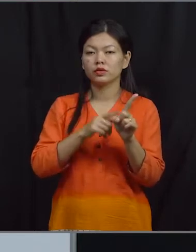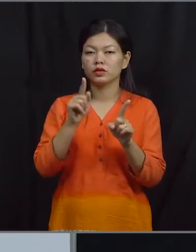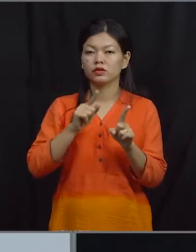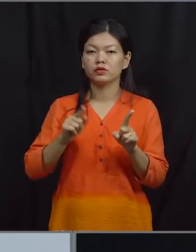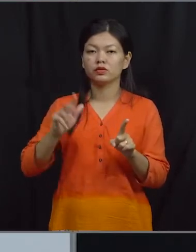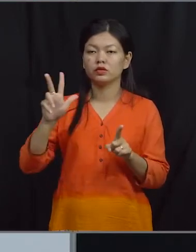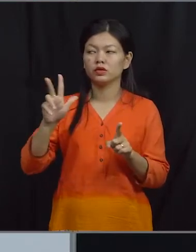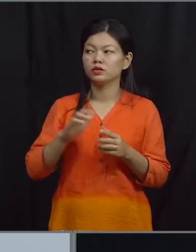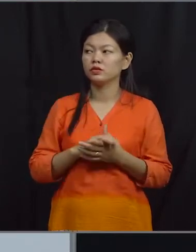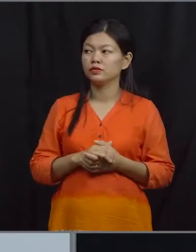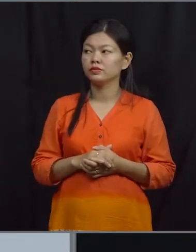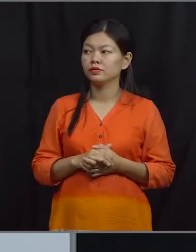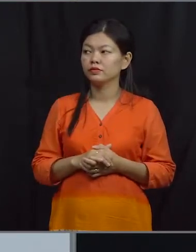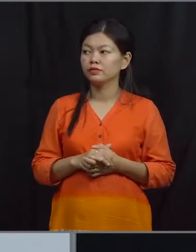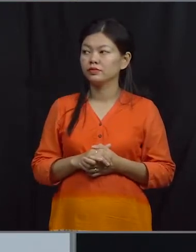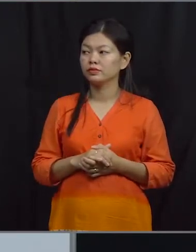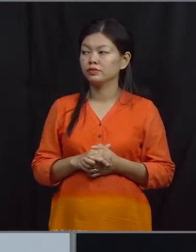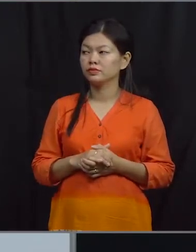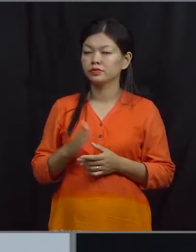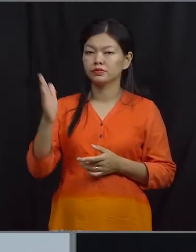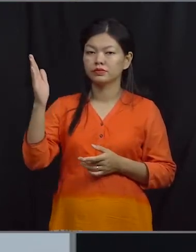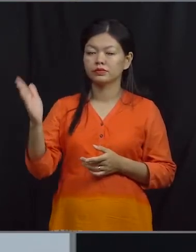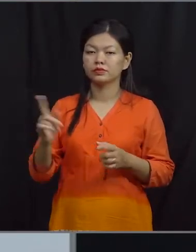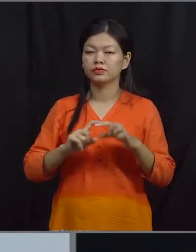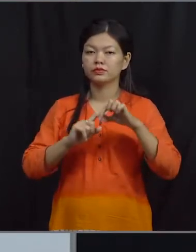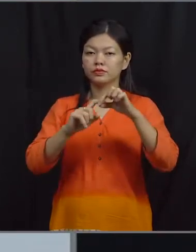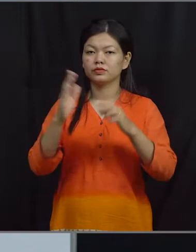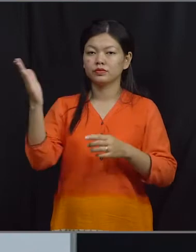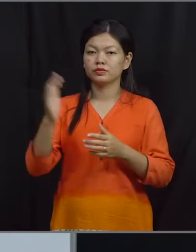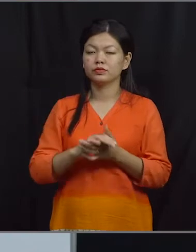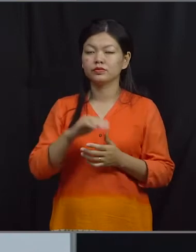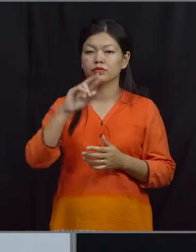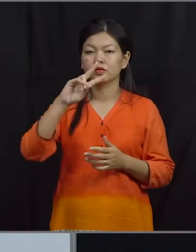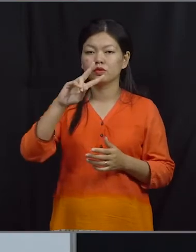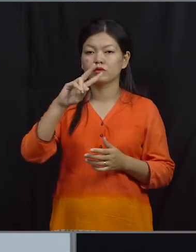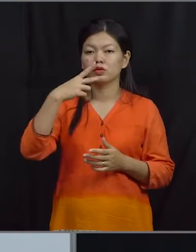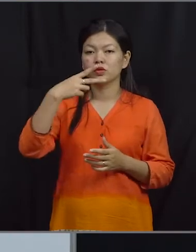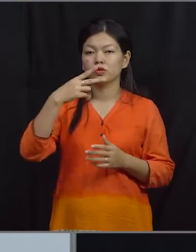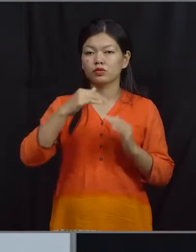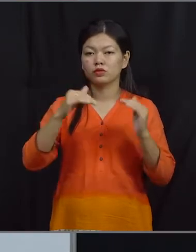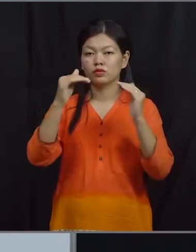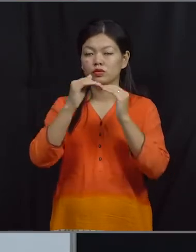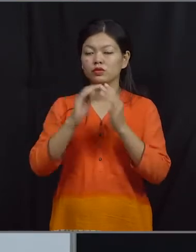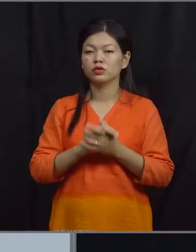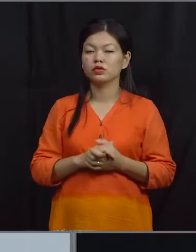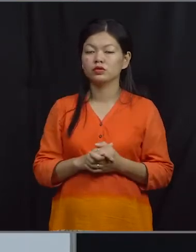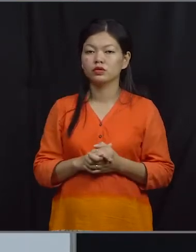8. Okay, here we are given two equations. Okay, let us write